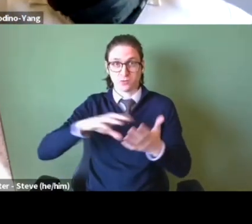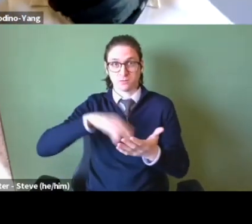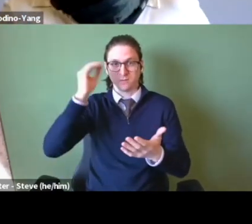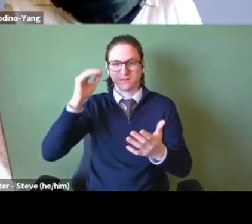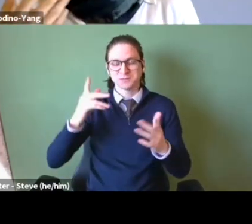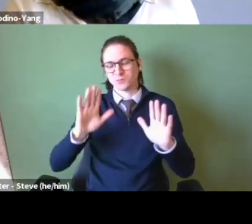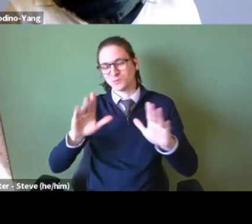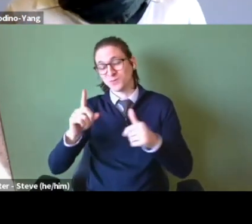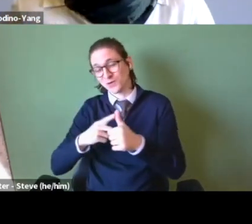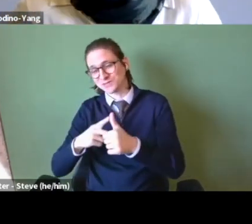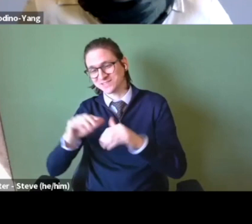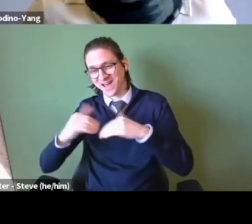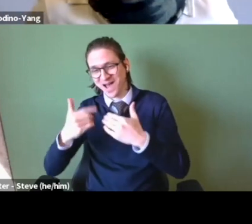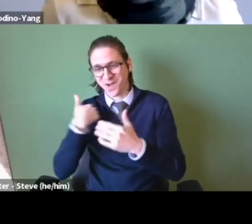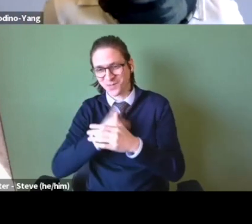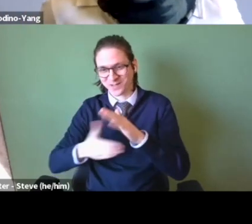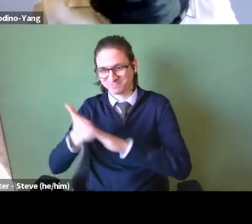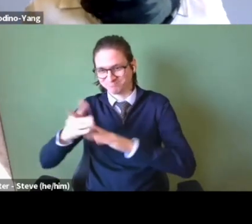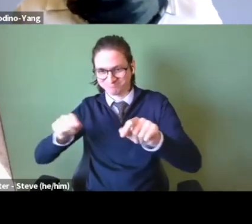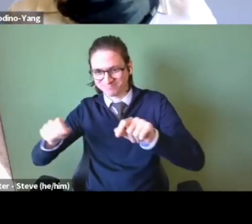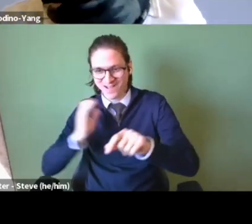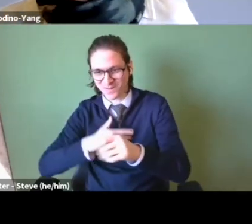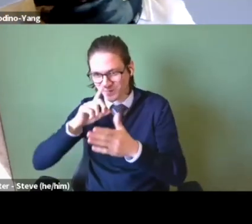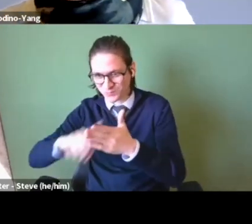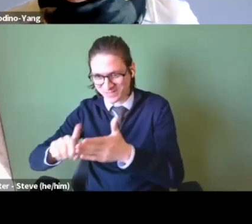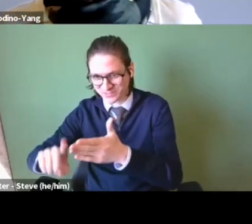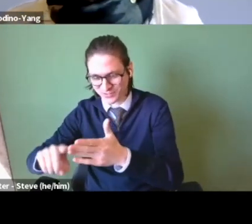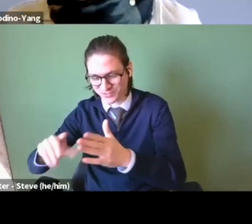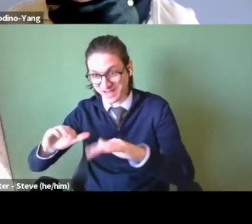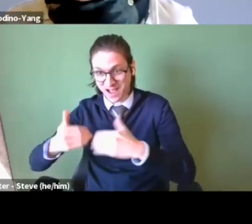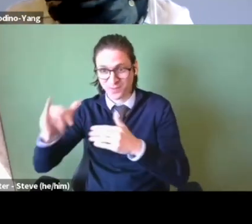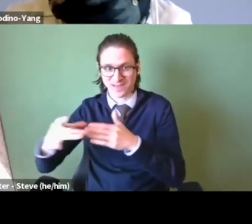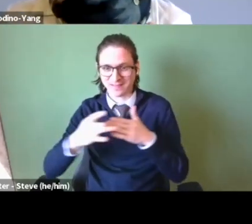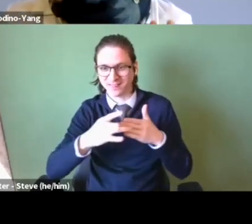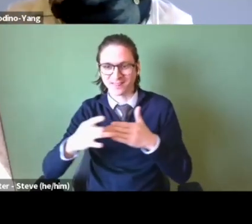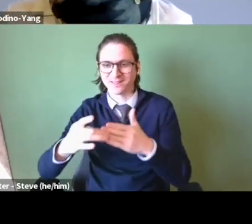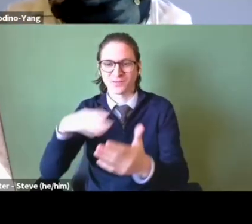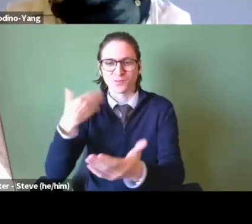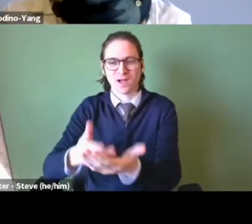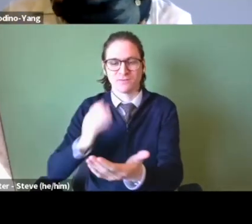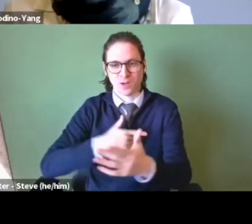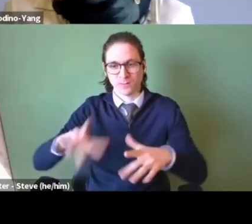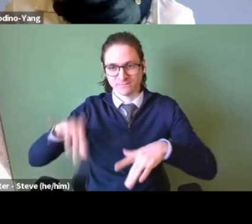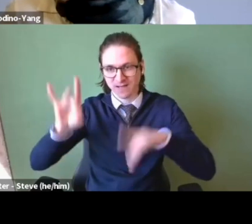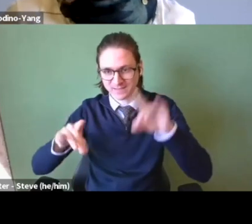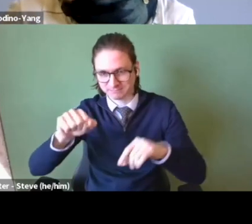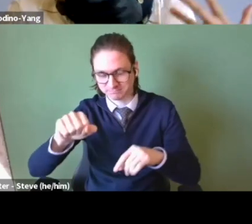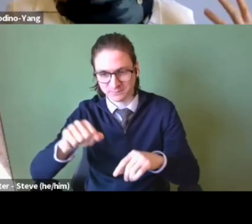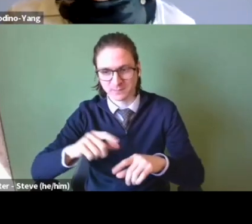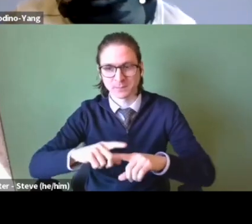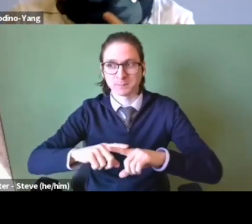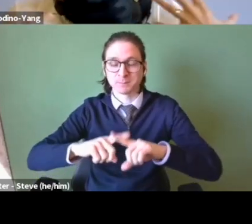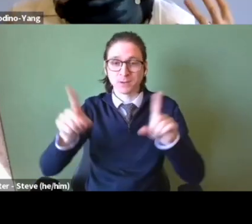that led us to the findings that I'm about to show you. And then also that even though emotions can be